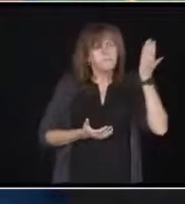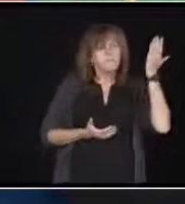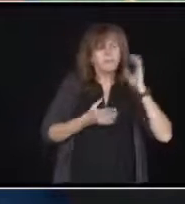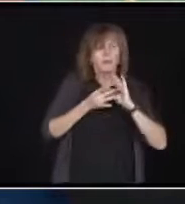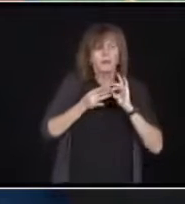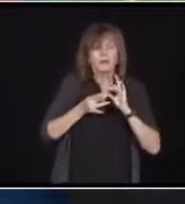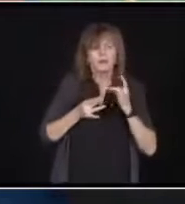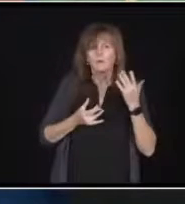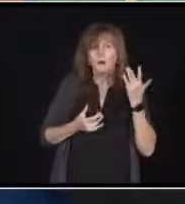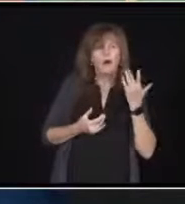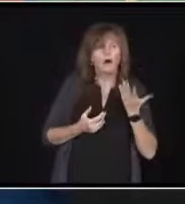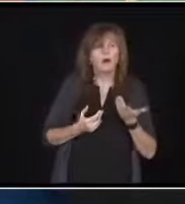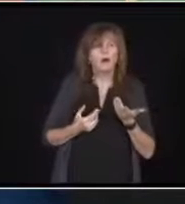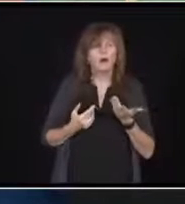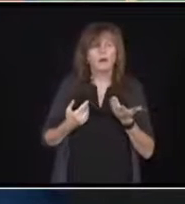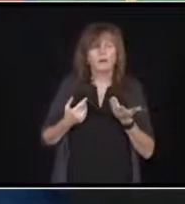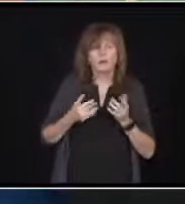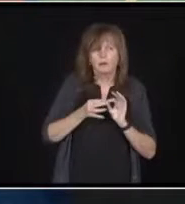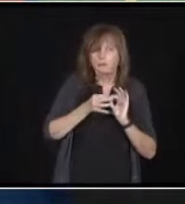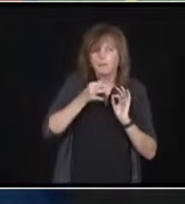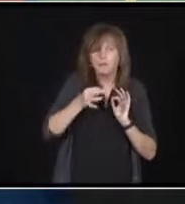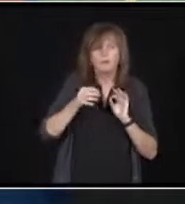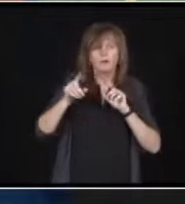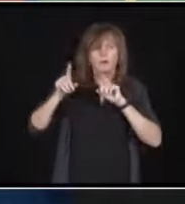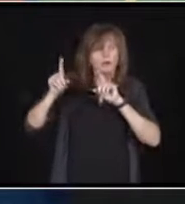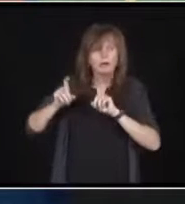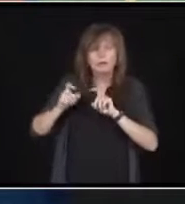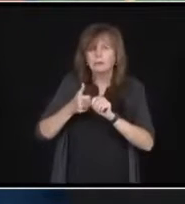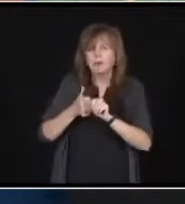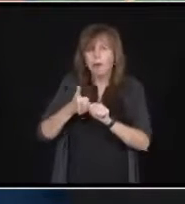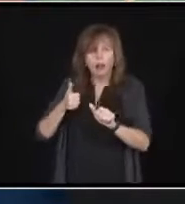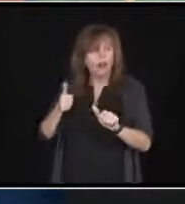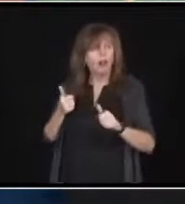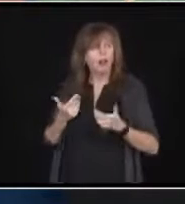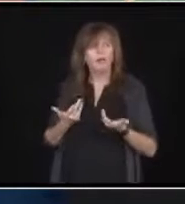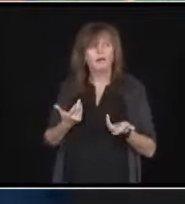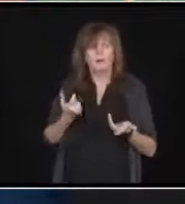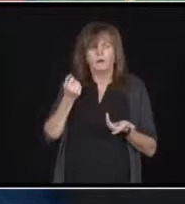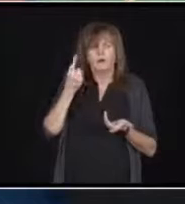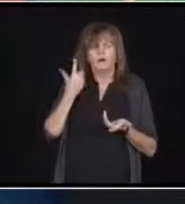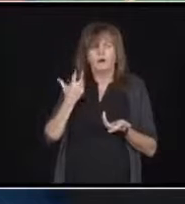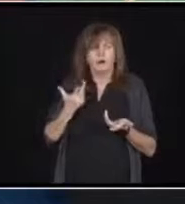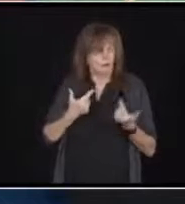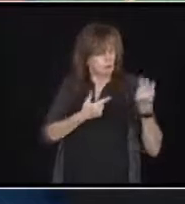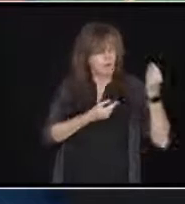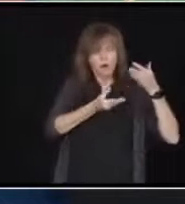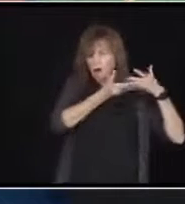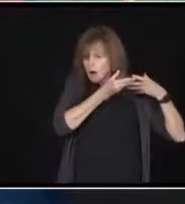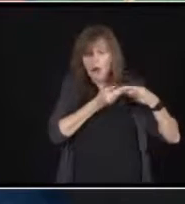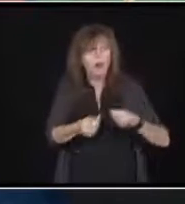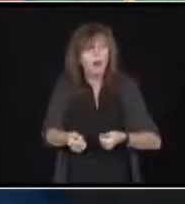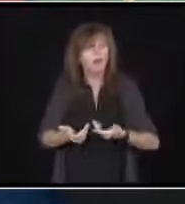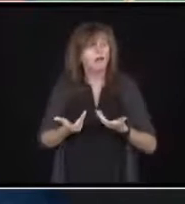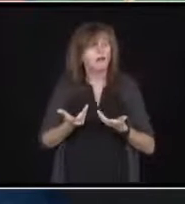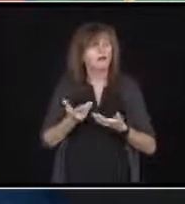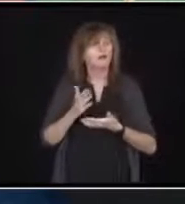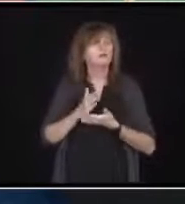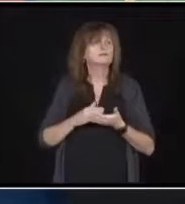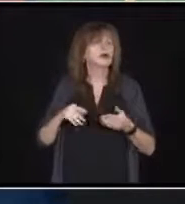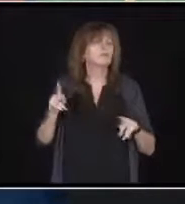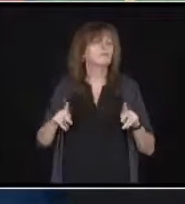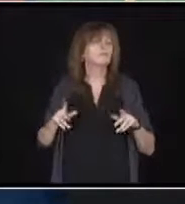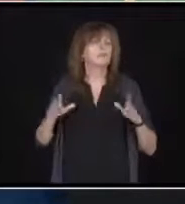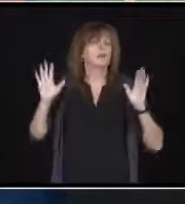also, why is he making this announcement today when some jurisdictions seem to have given up on contact tracing? Well, you must not be talking